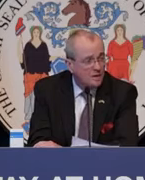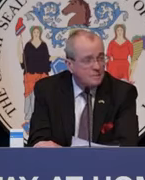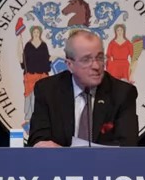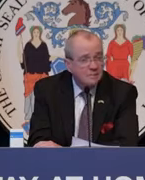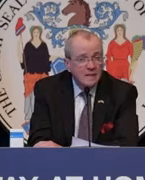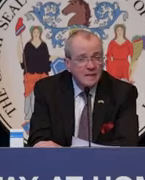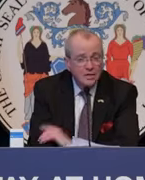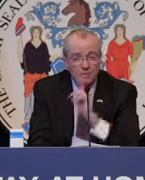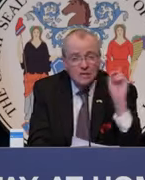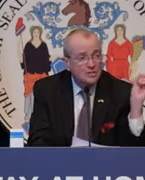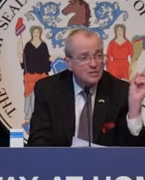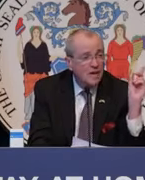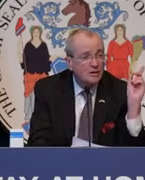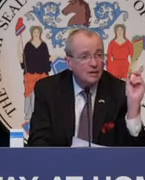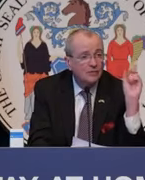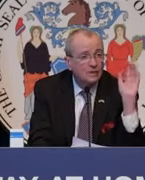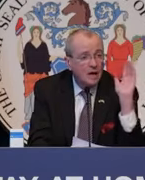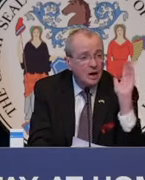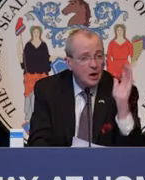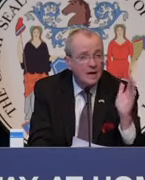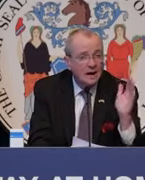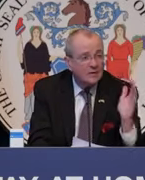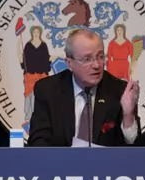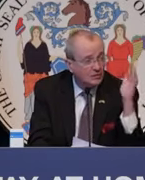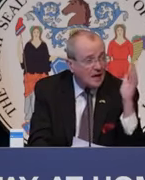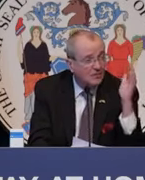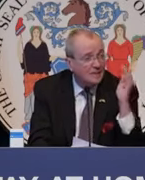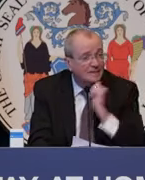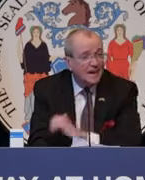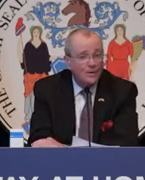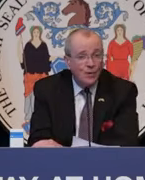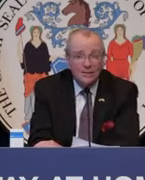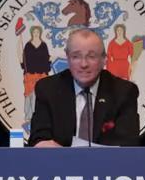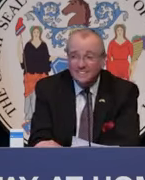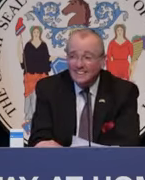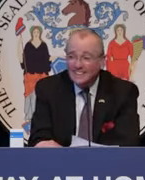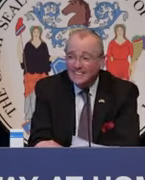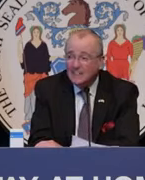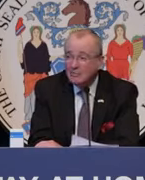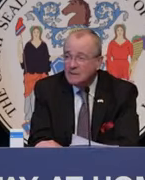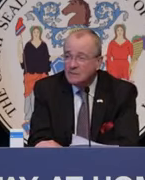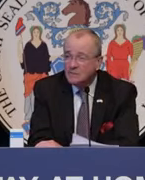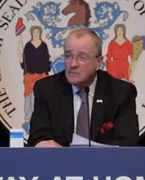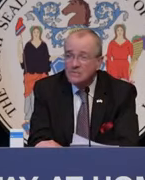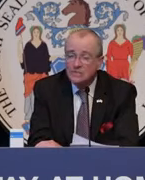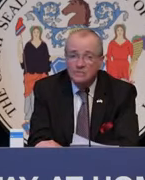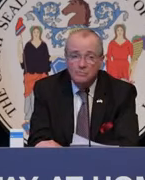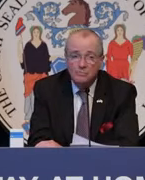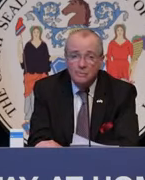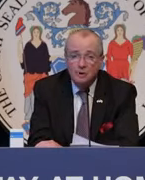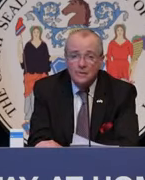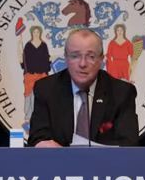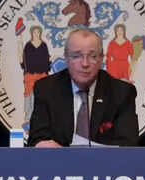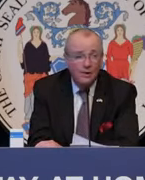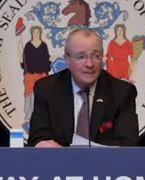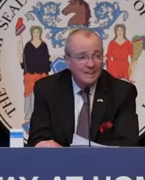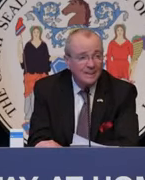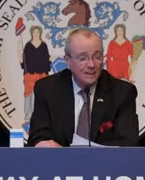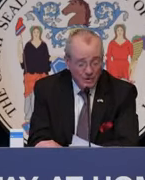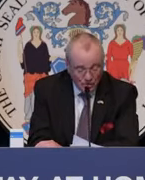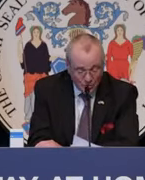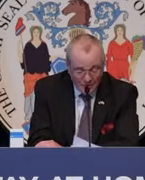is won. Just because the senator has a heart out and has to get down to Washington, back to the business of moving this